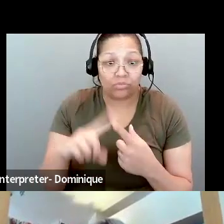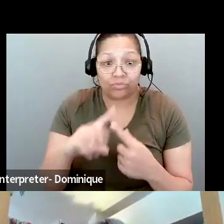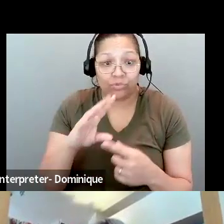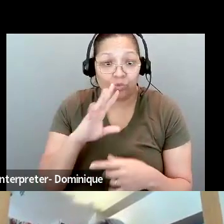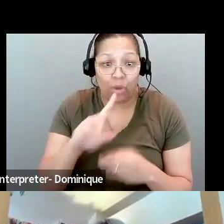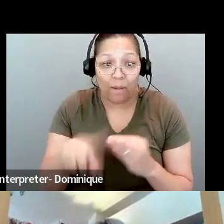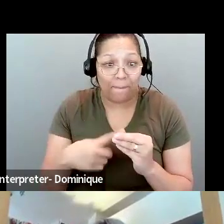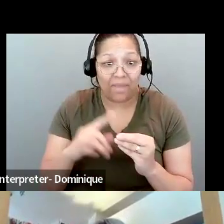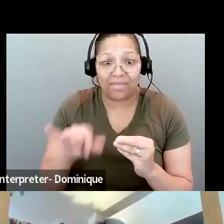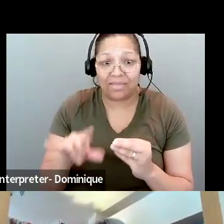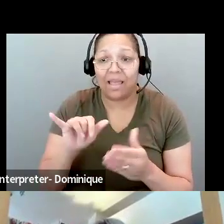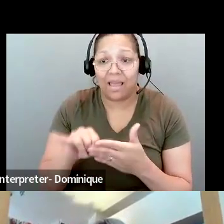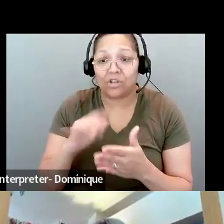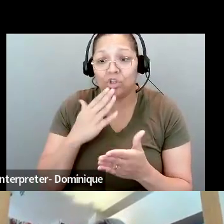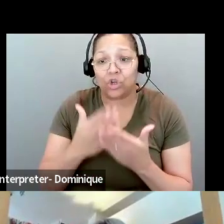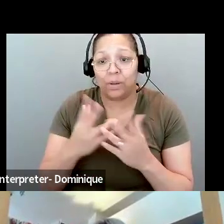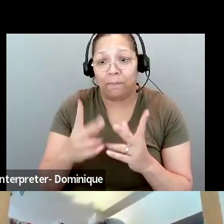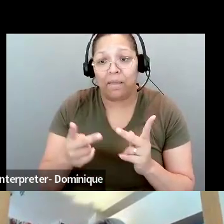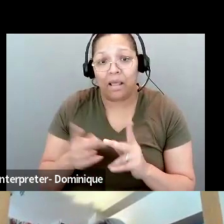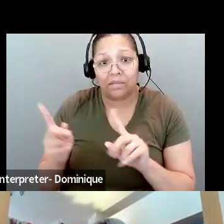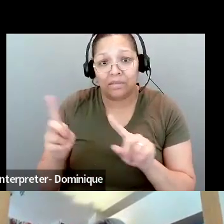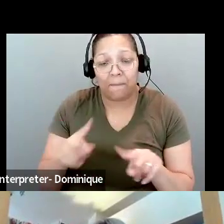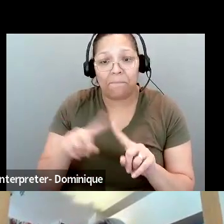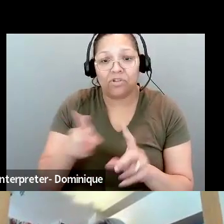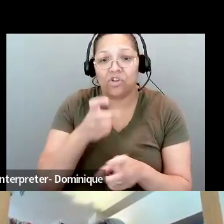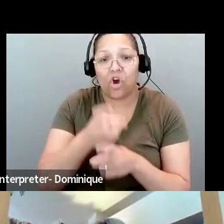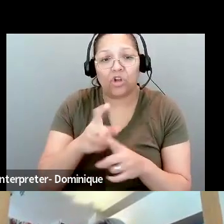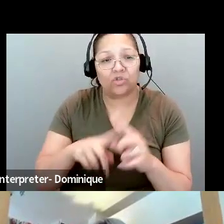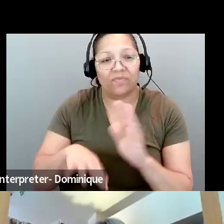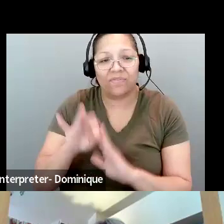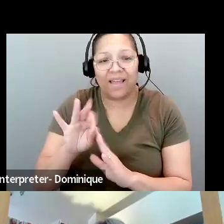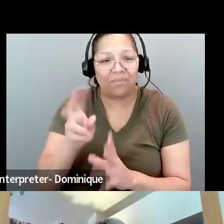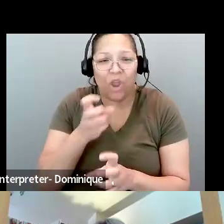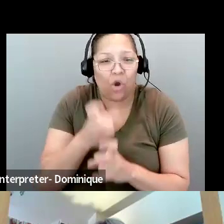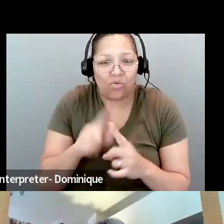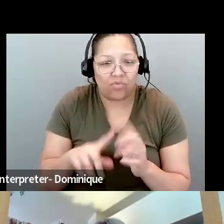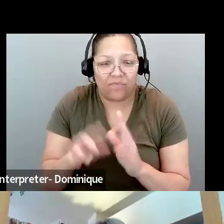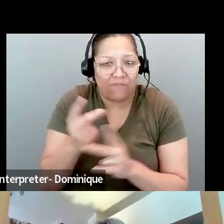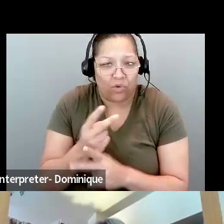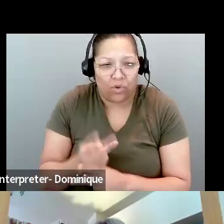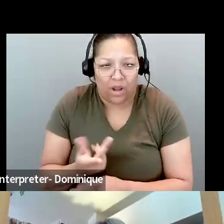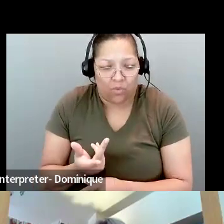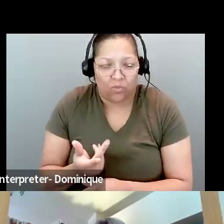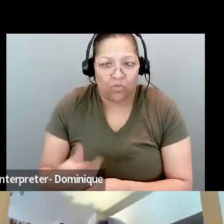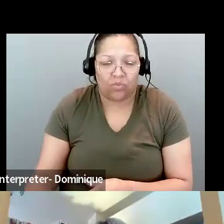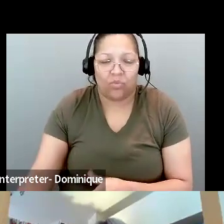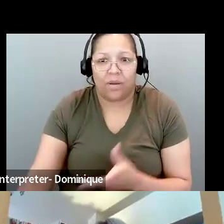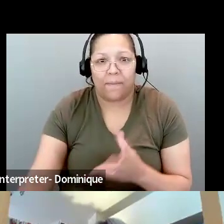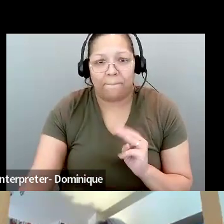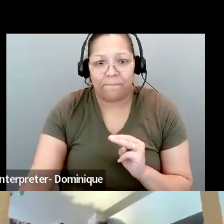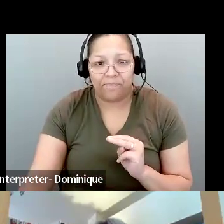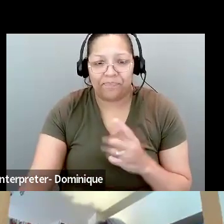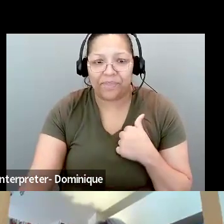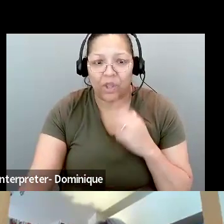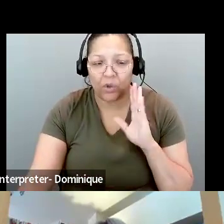we'd be a good place to come to. But it'd be hard to figure that out. Mhm. Um, and I